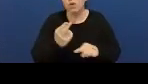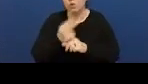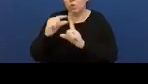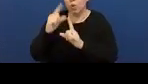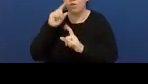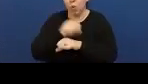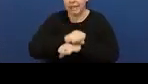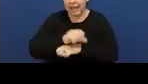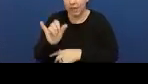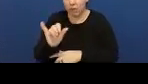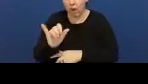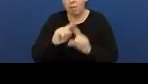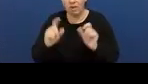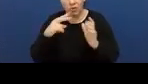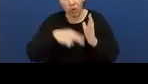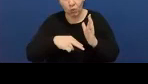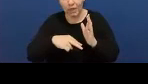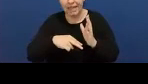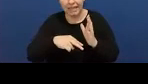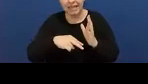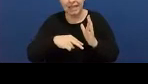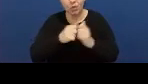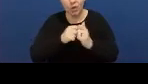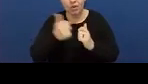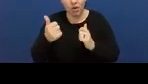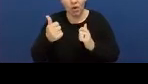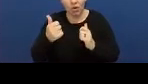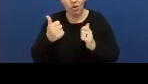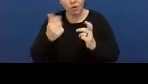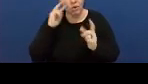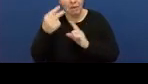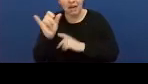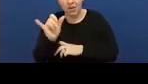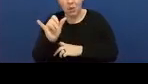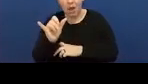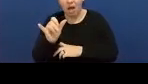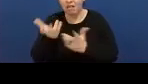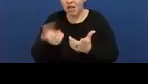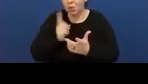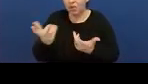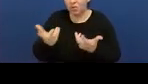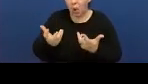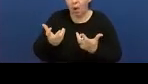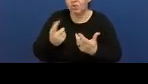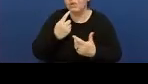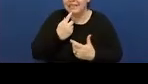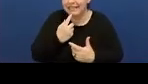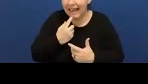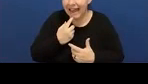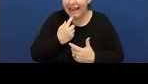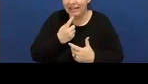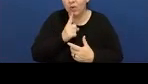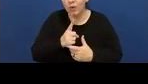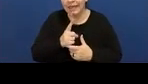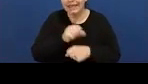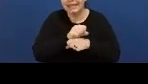this literarily too. So if Sinwazir I just wants to claim that they're there as this slaves, you know, it adds into